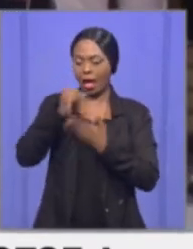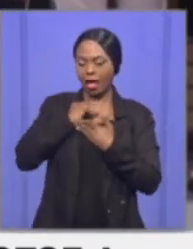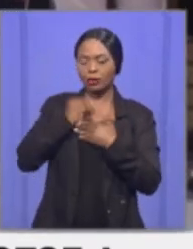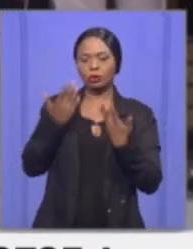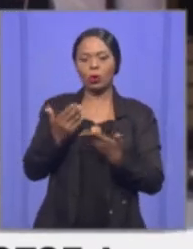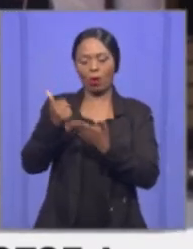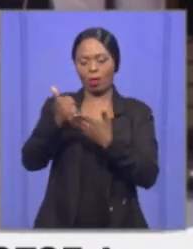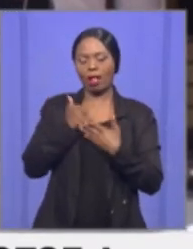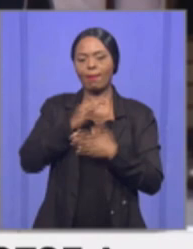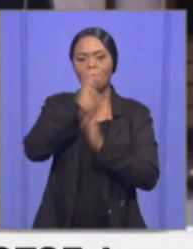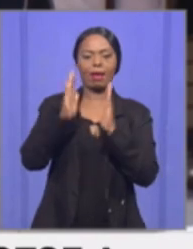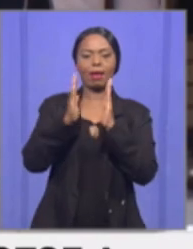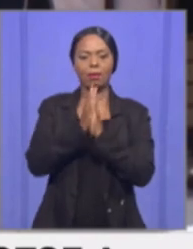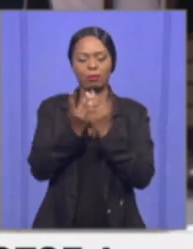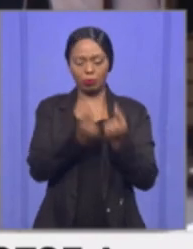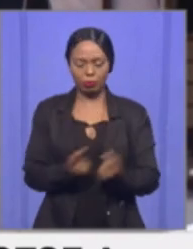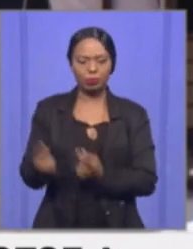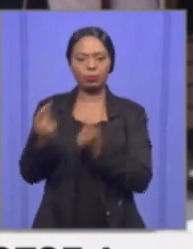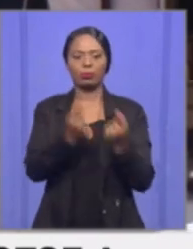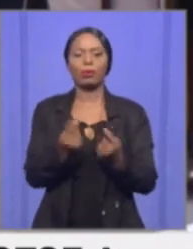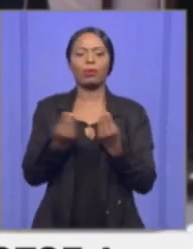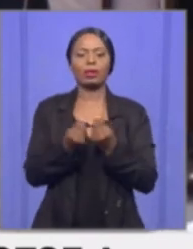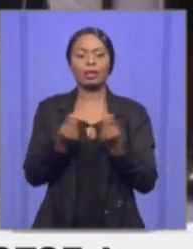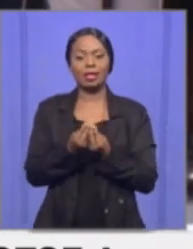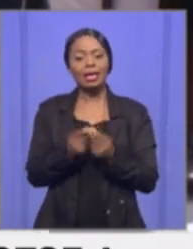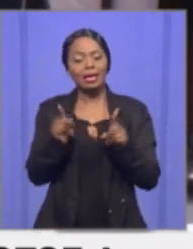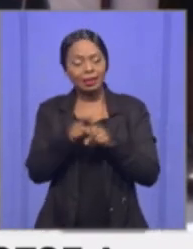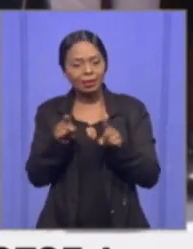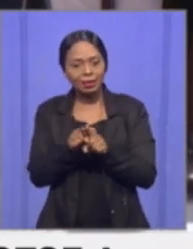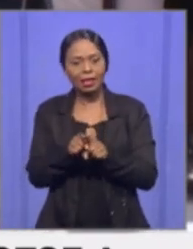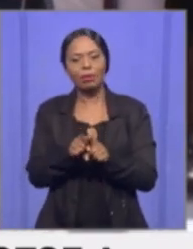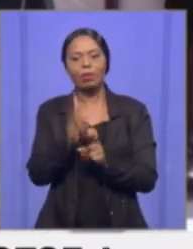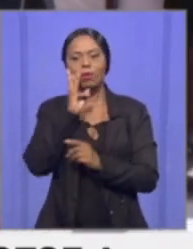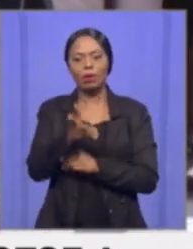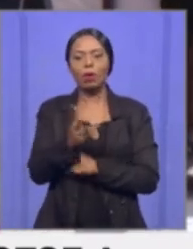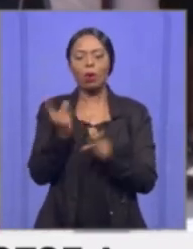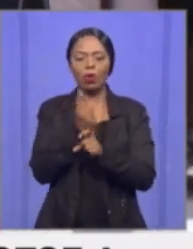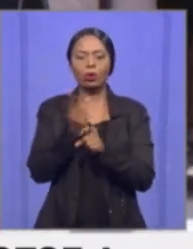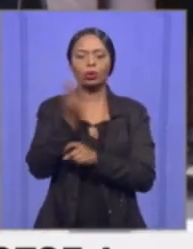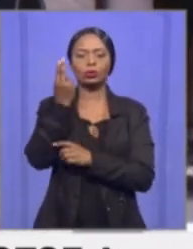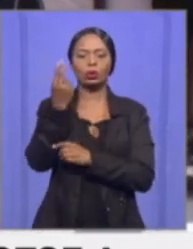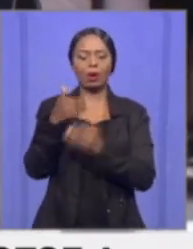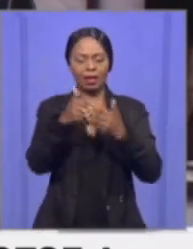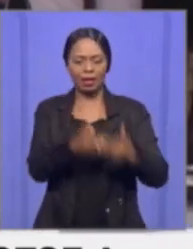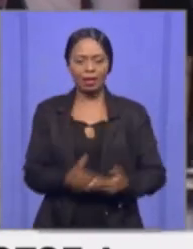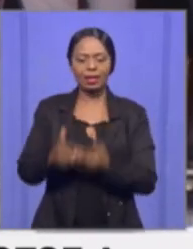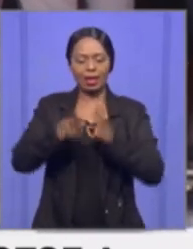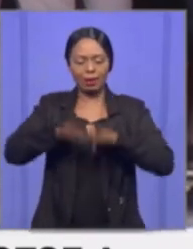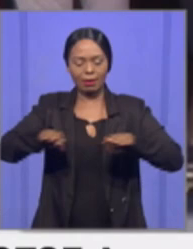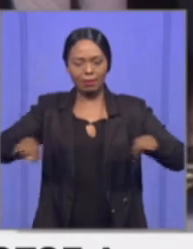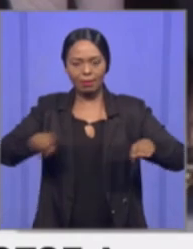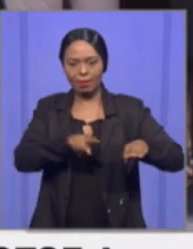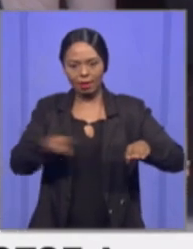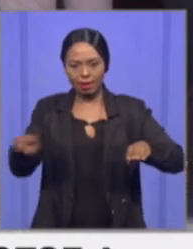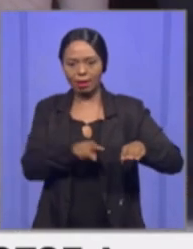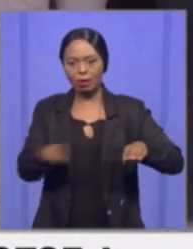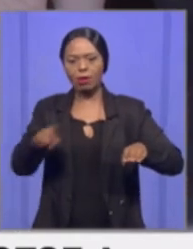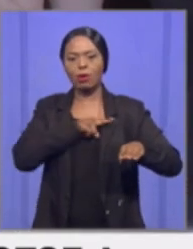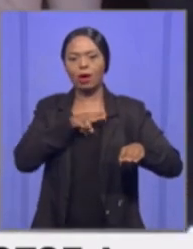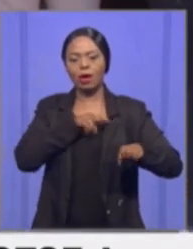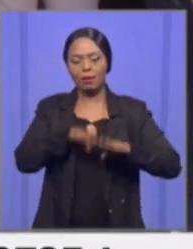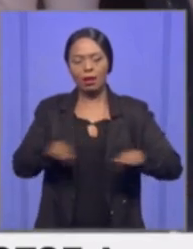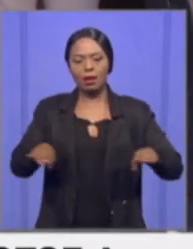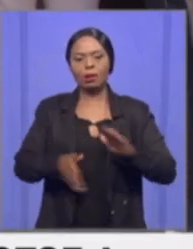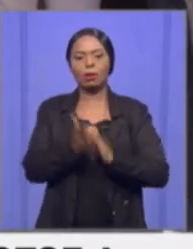ṋetshedza miṱa yo tshinyaleliwaho na uri vha ḓo sala vha tshi kona u ṱhogomela na zwa uri vhana vhashu vho ḓo ima hani ri khou pfa ri